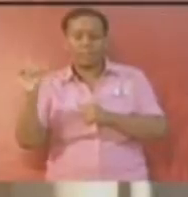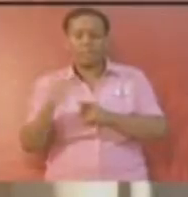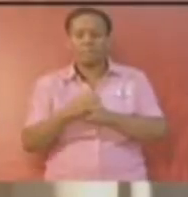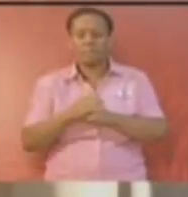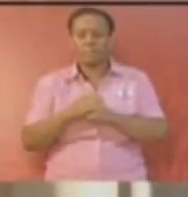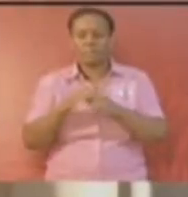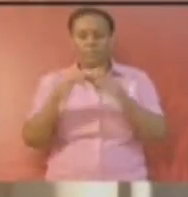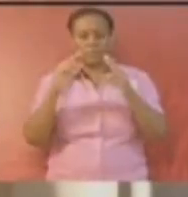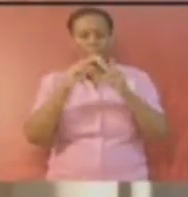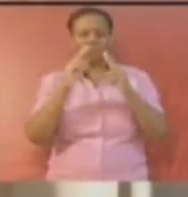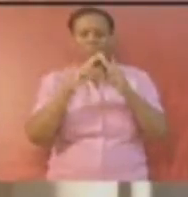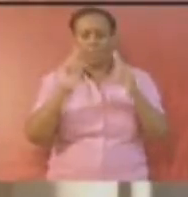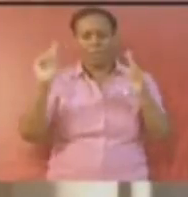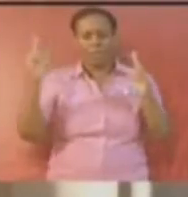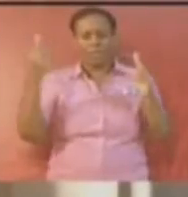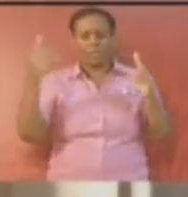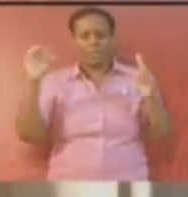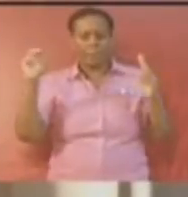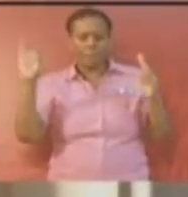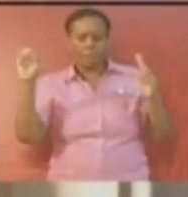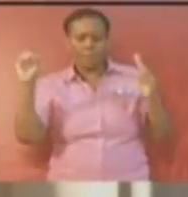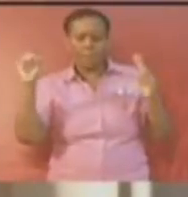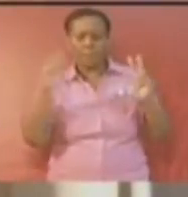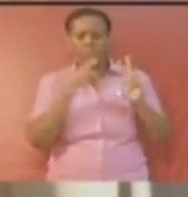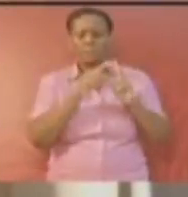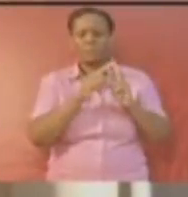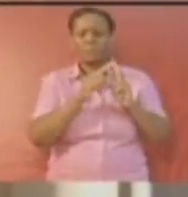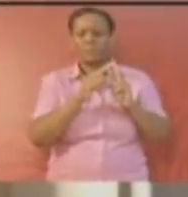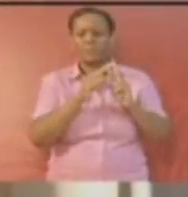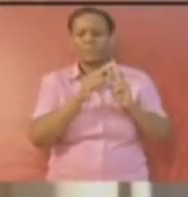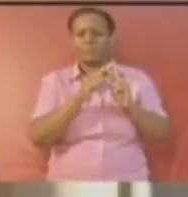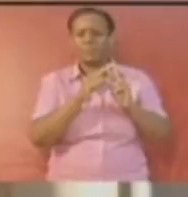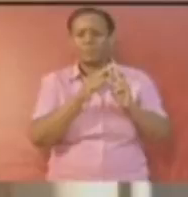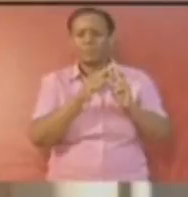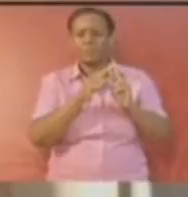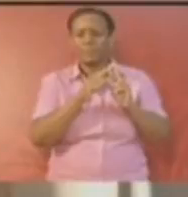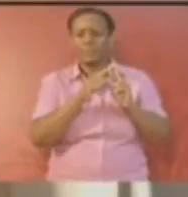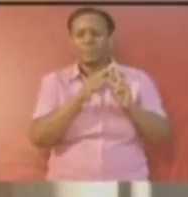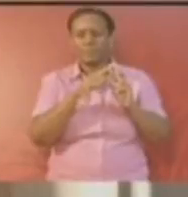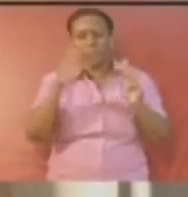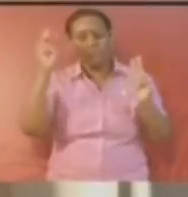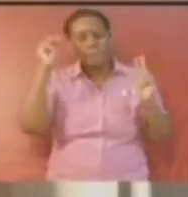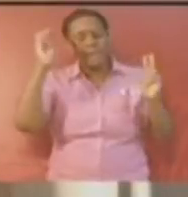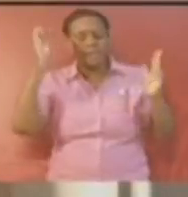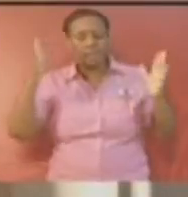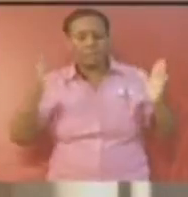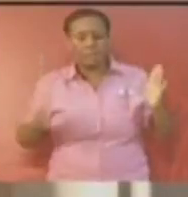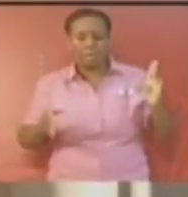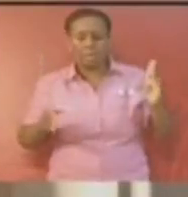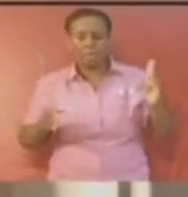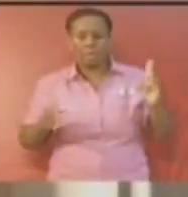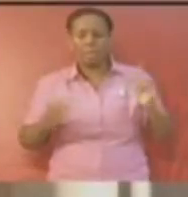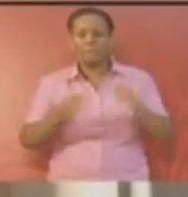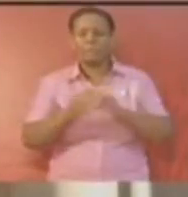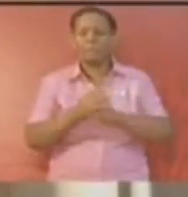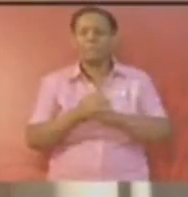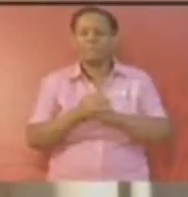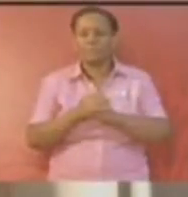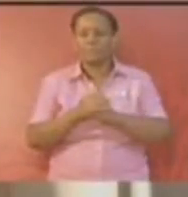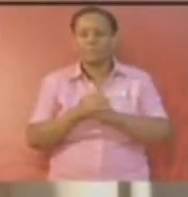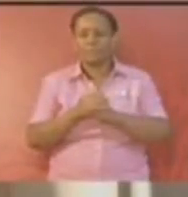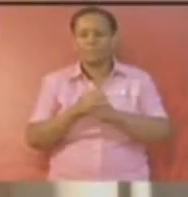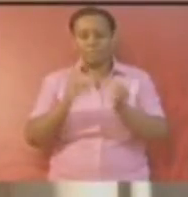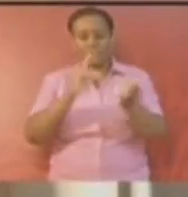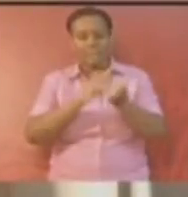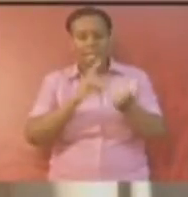Dr. Parasuram and, of course, the other for Minister Dayal Singh. And I'll start with Dr. Parasuram. Dr. Parasuram,